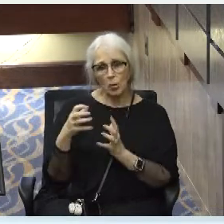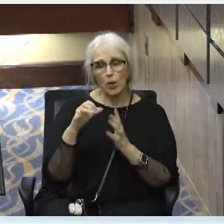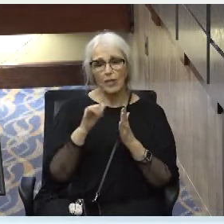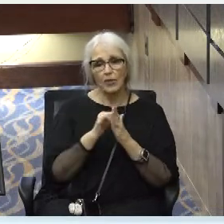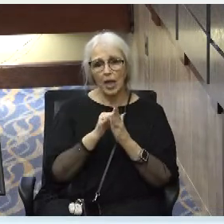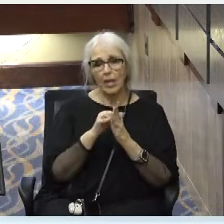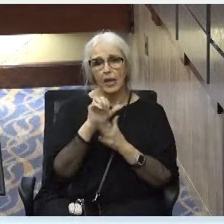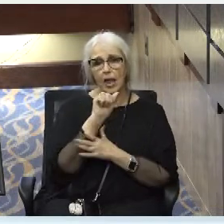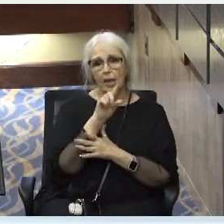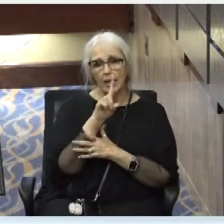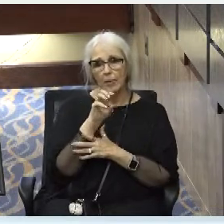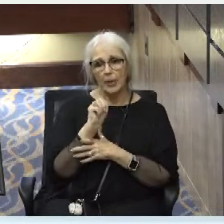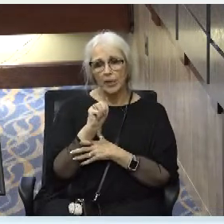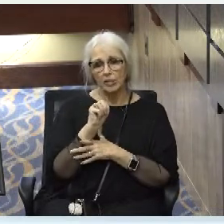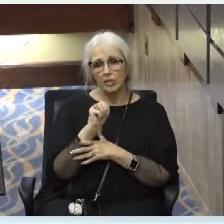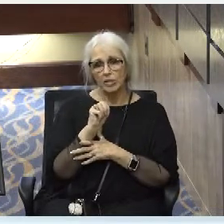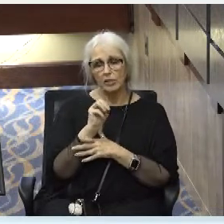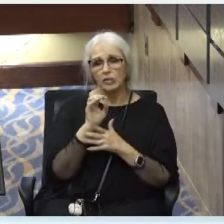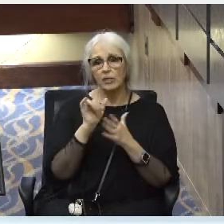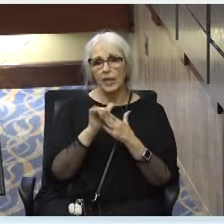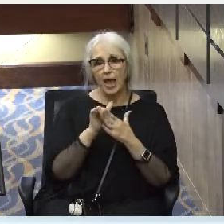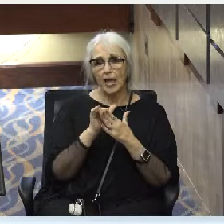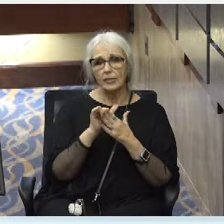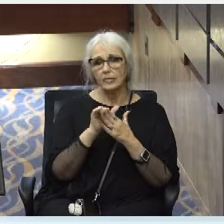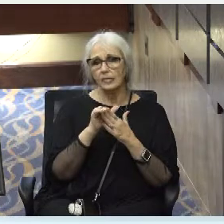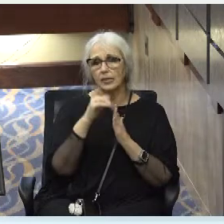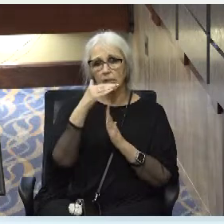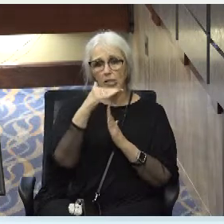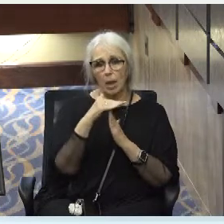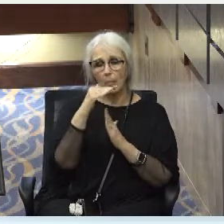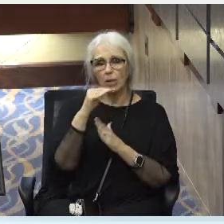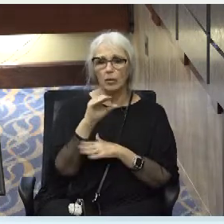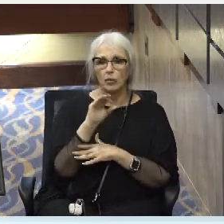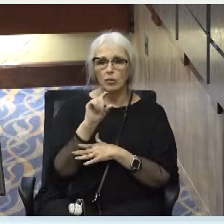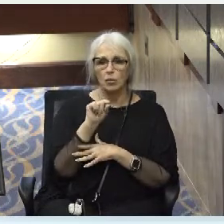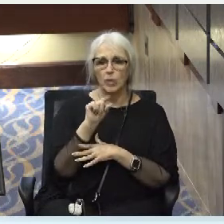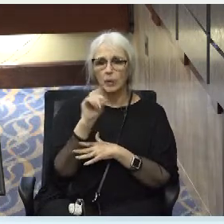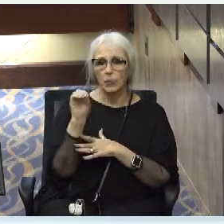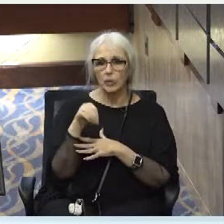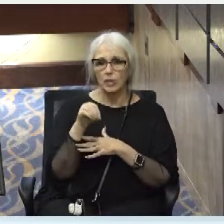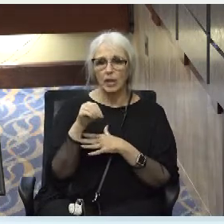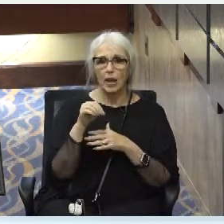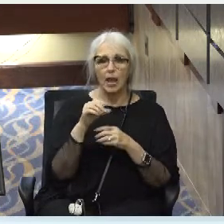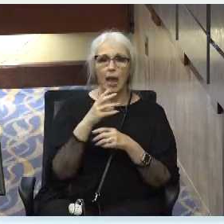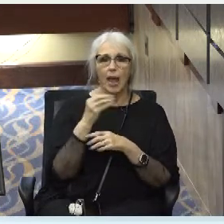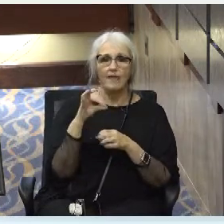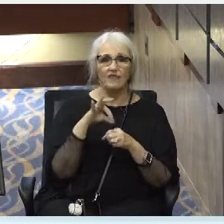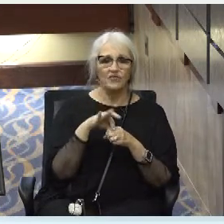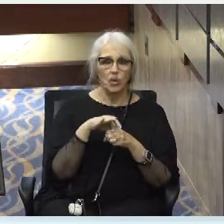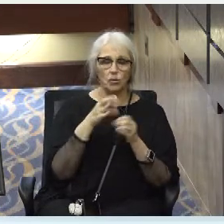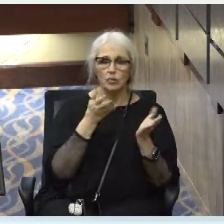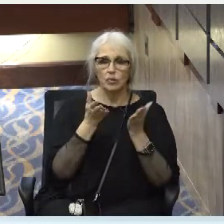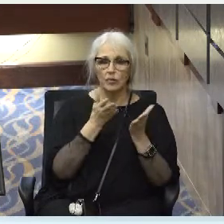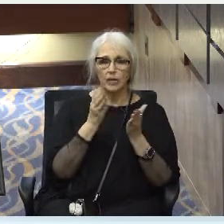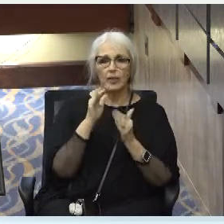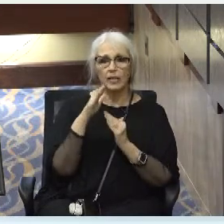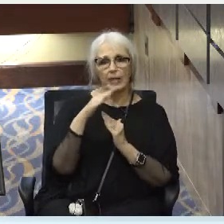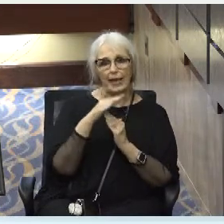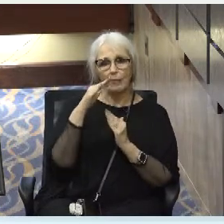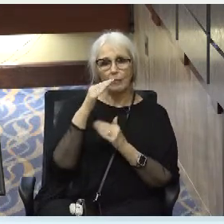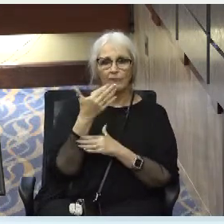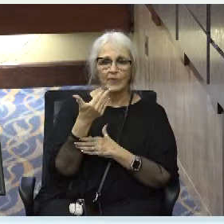our administrative expenses, which are capped at 20%, and our public services, which are capped at